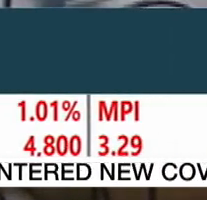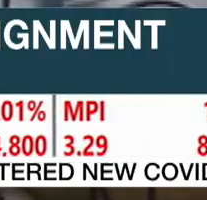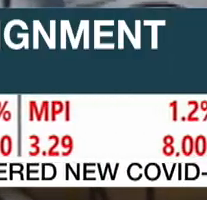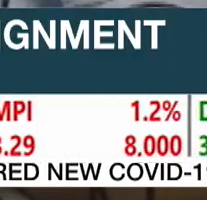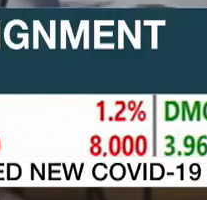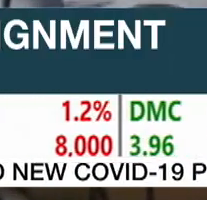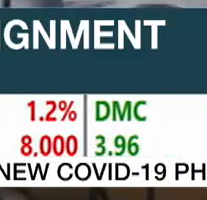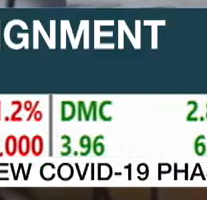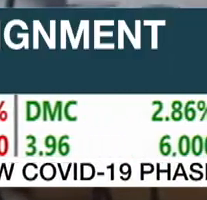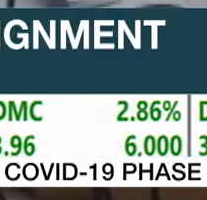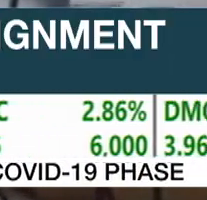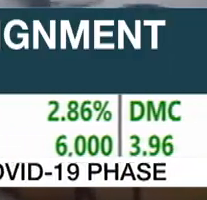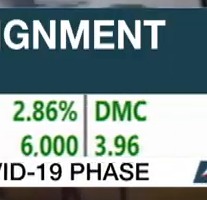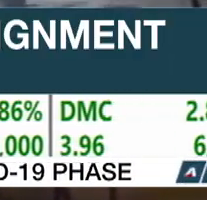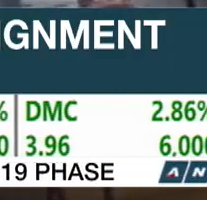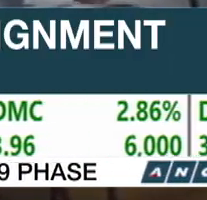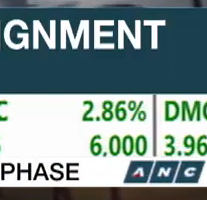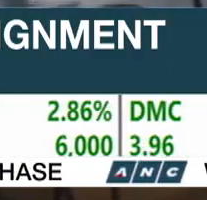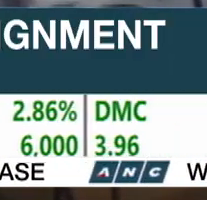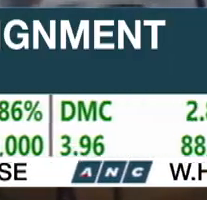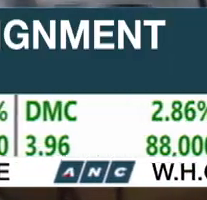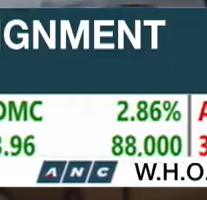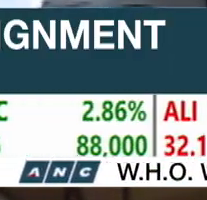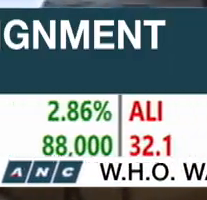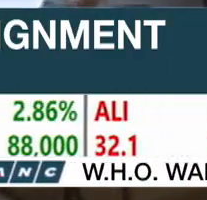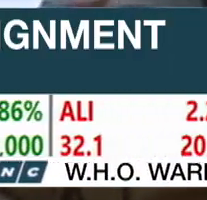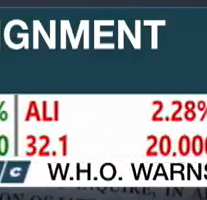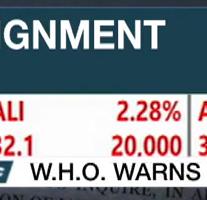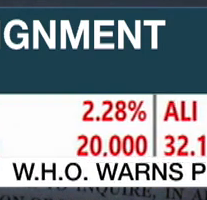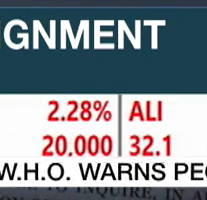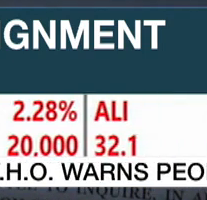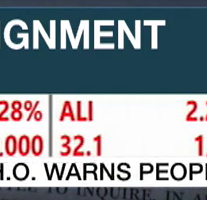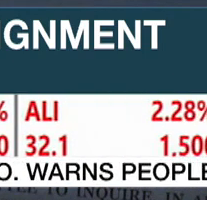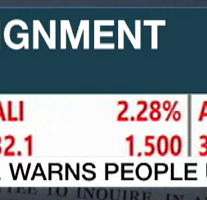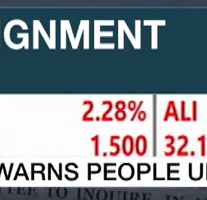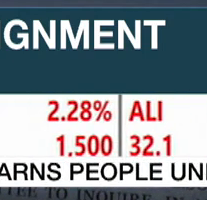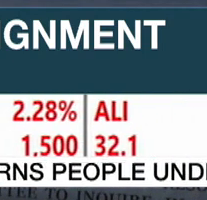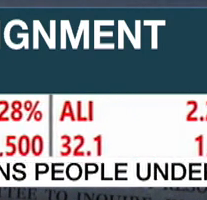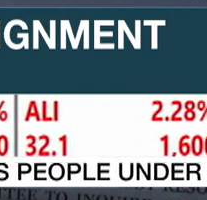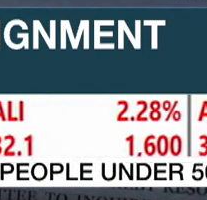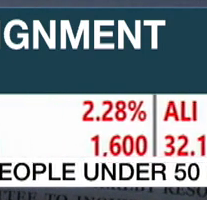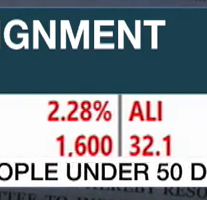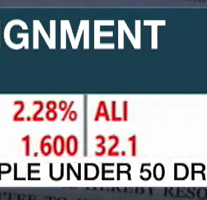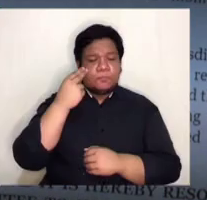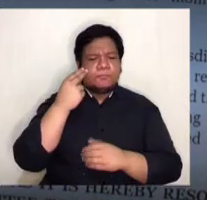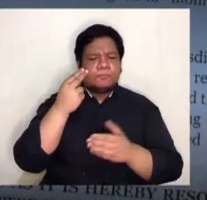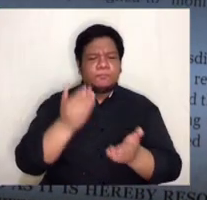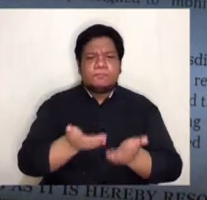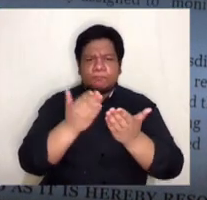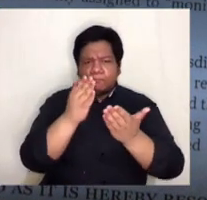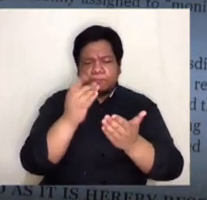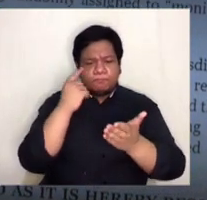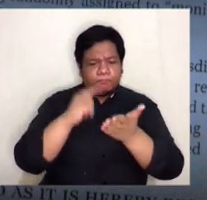ready for a restorative. Senator Risa Hontiveros filed a resolution in the Senate seeking an investigation on the government's decision